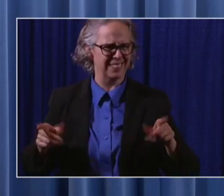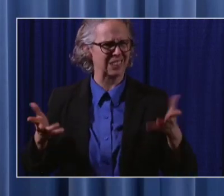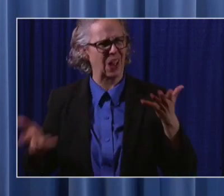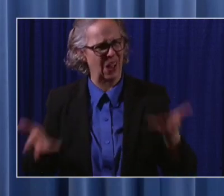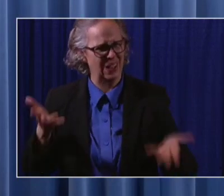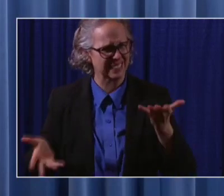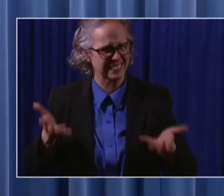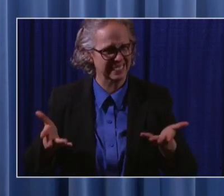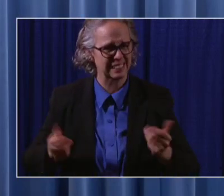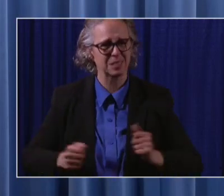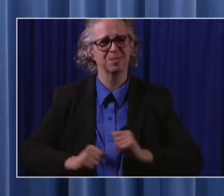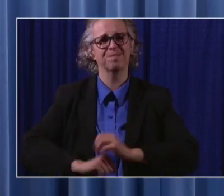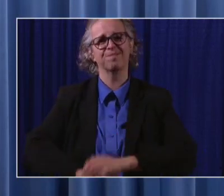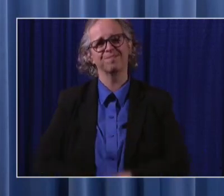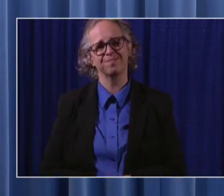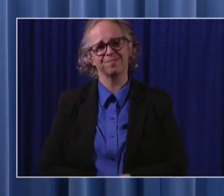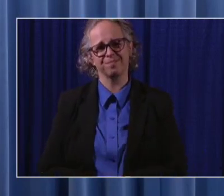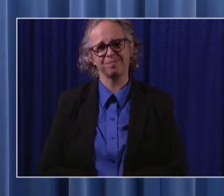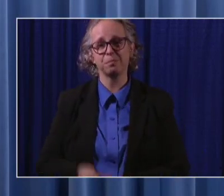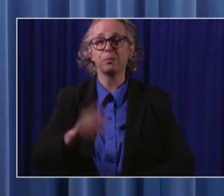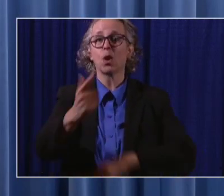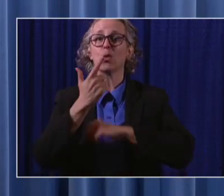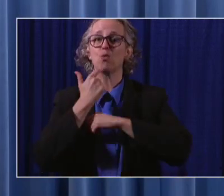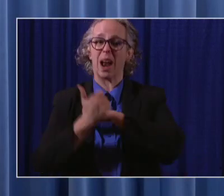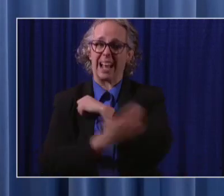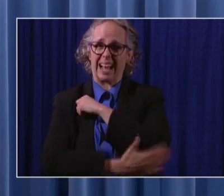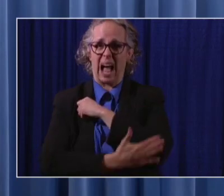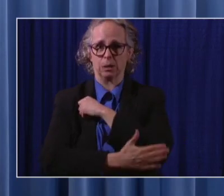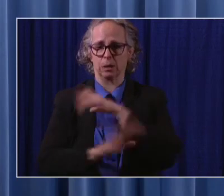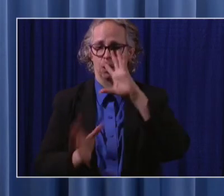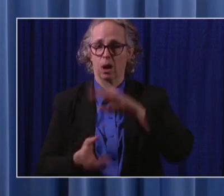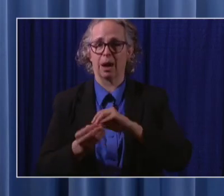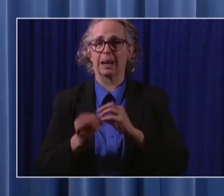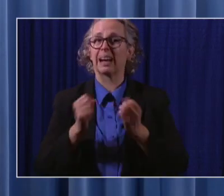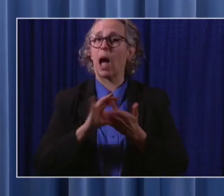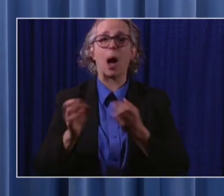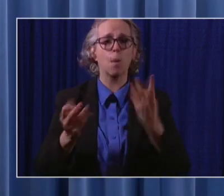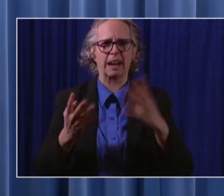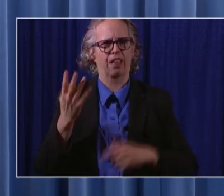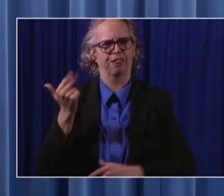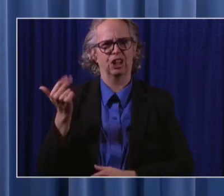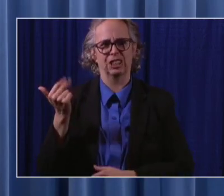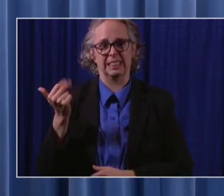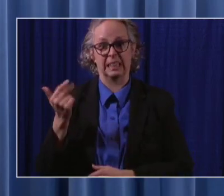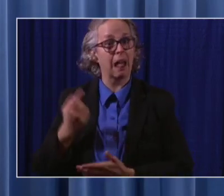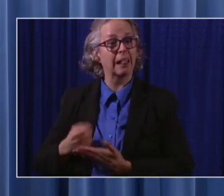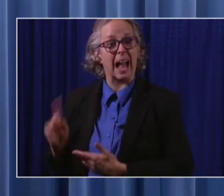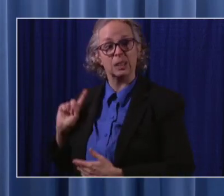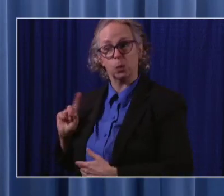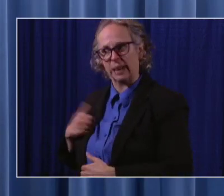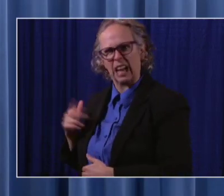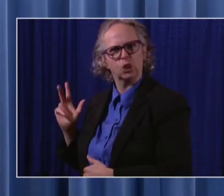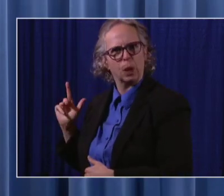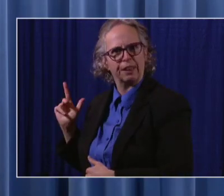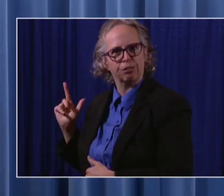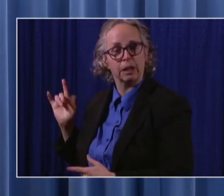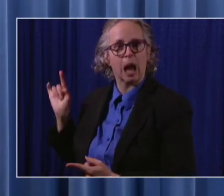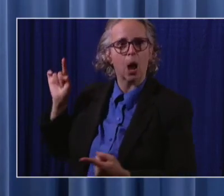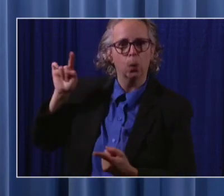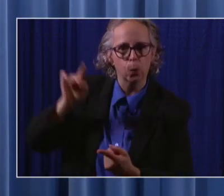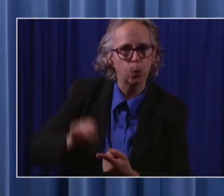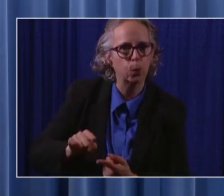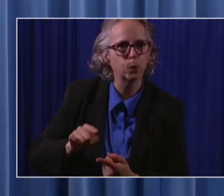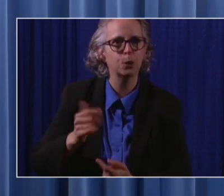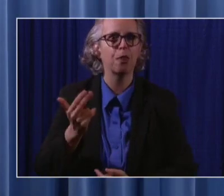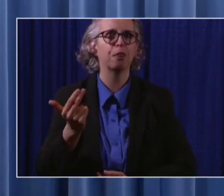We have 13 red counties this week, which is 10 fewer counties that are red than last week. So that's very good news. Let's look at